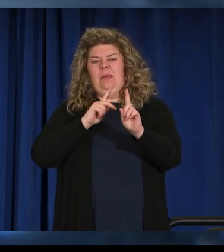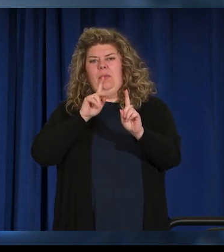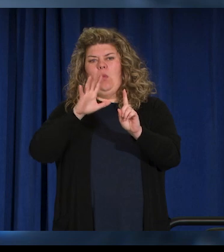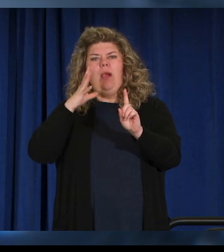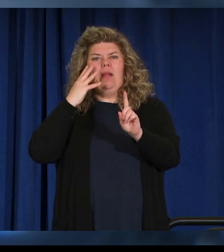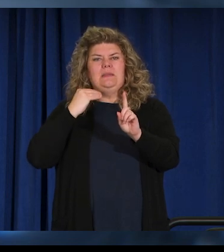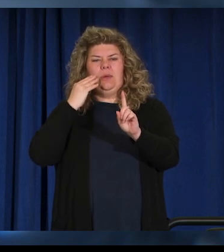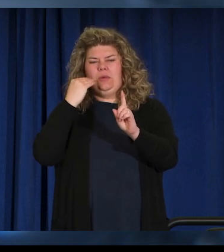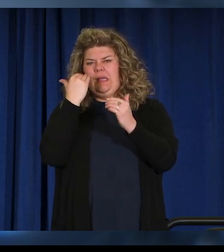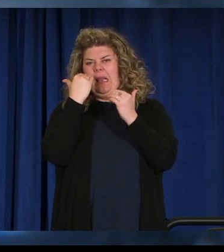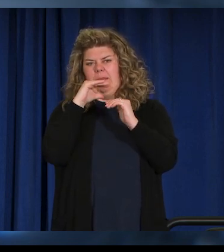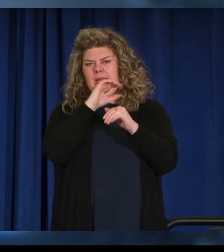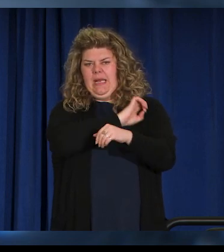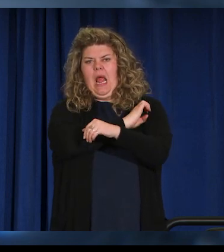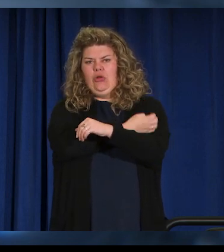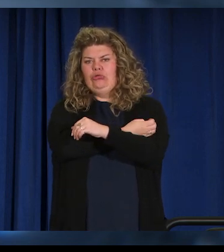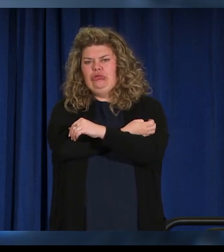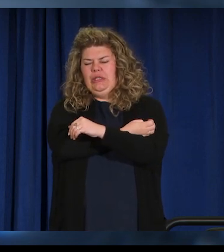experience limited energy.